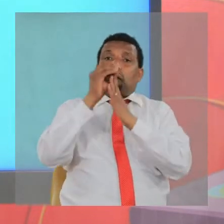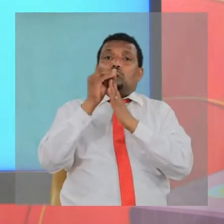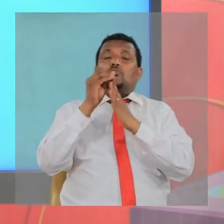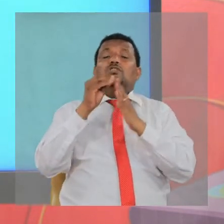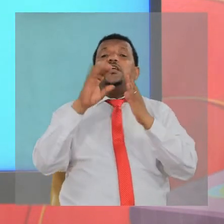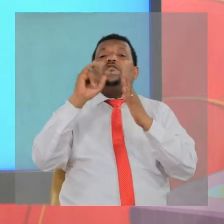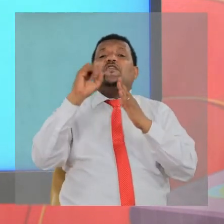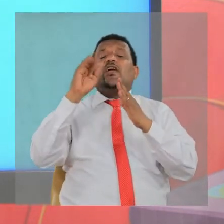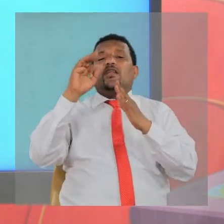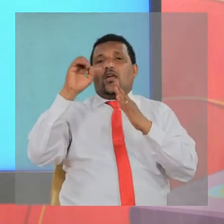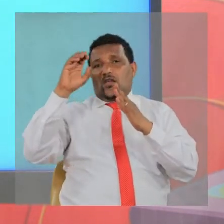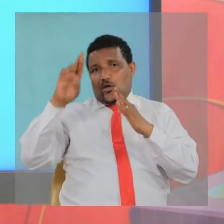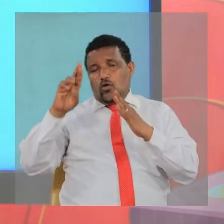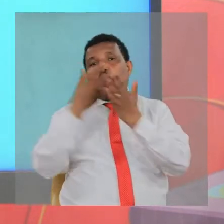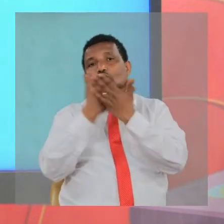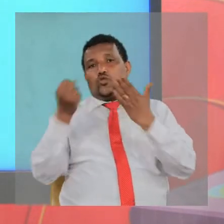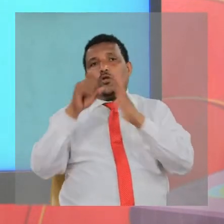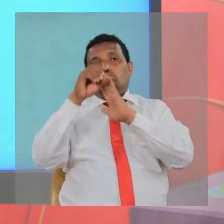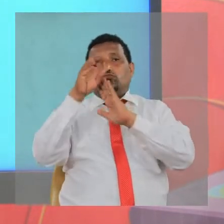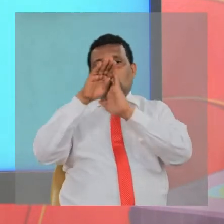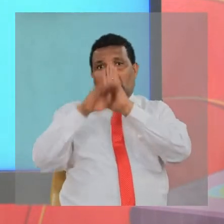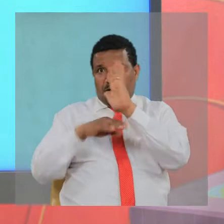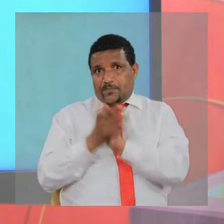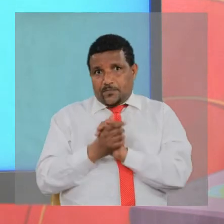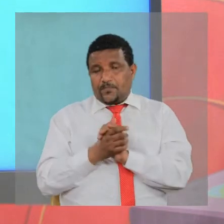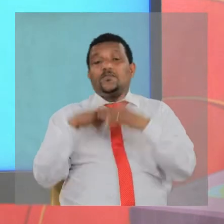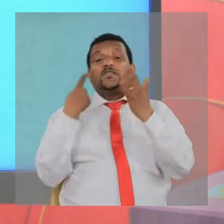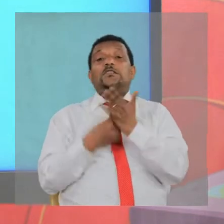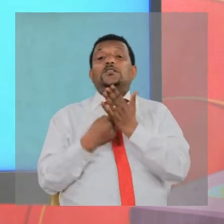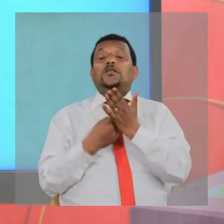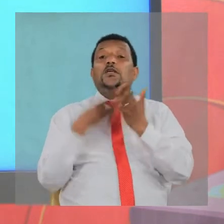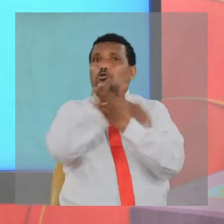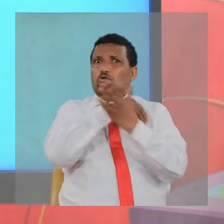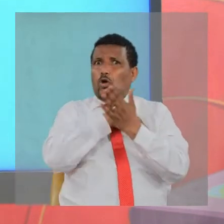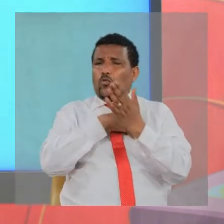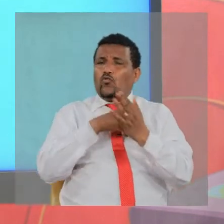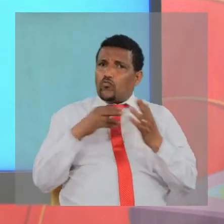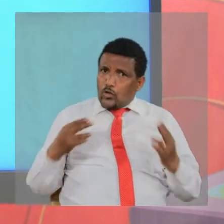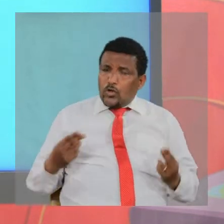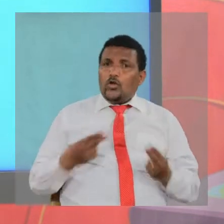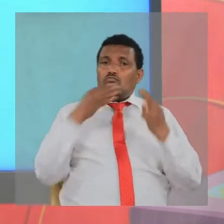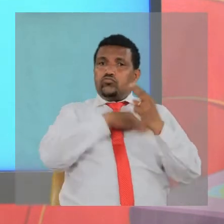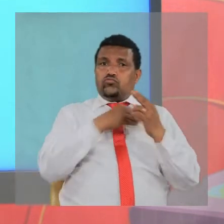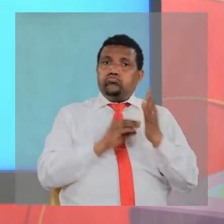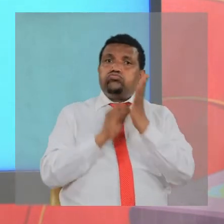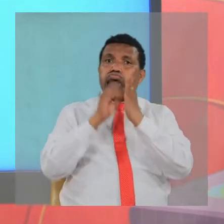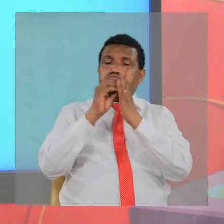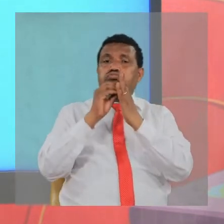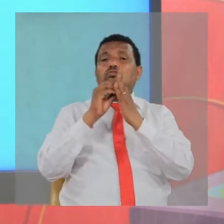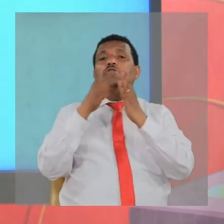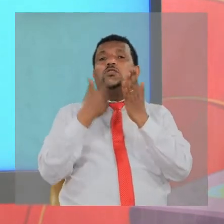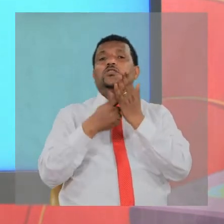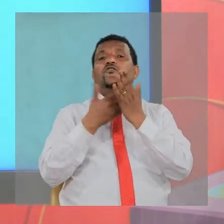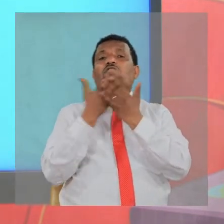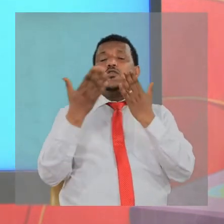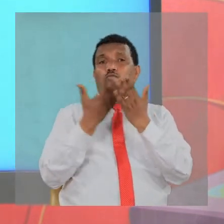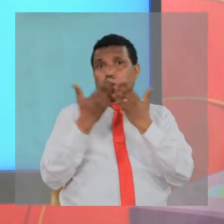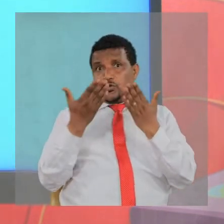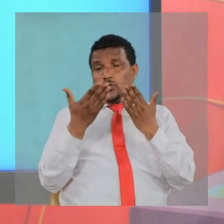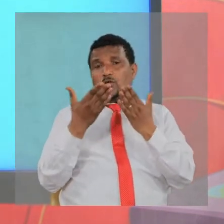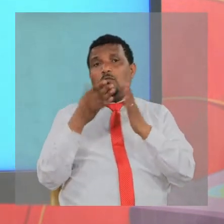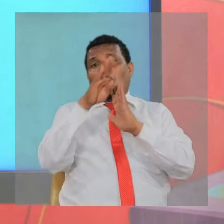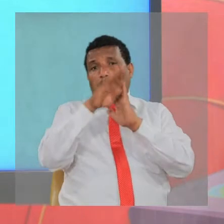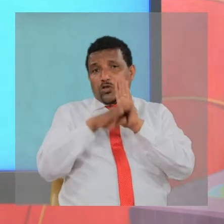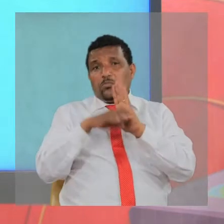goods will decline, and with the fall in income of consumer, then the demand for inferior goods will increase. Due to this inverse relationship